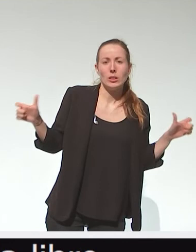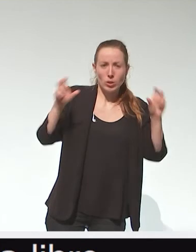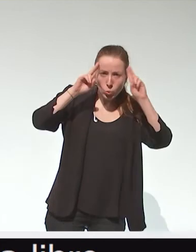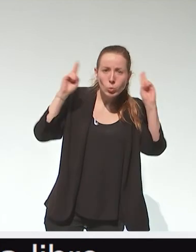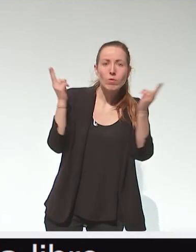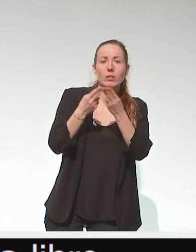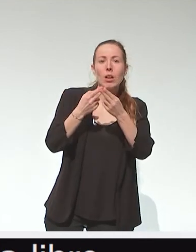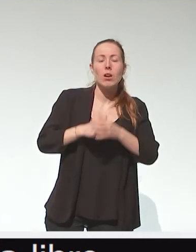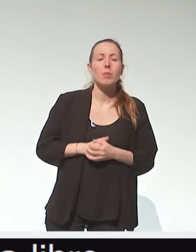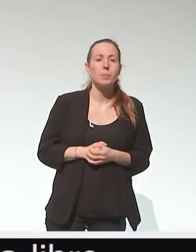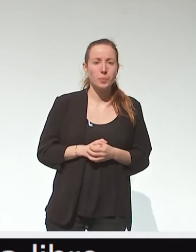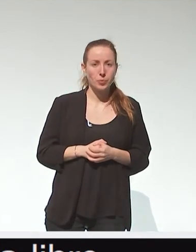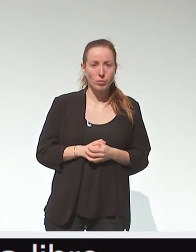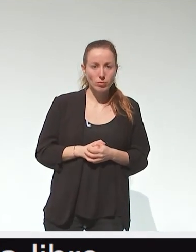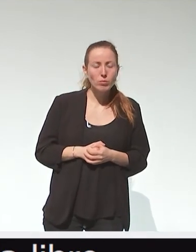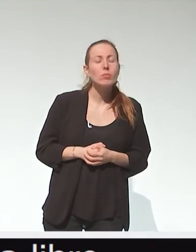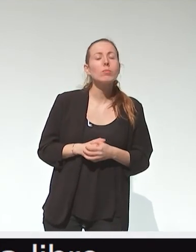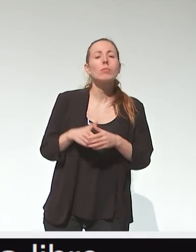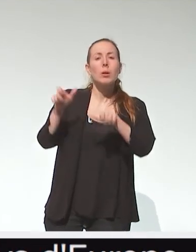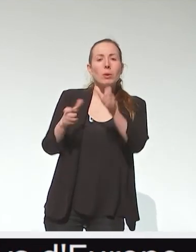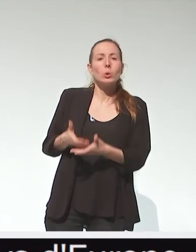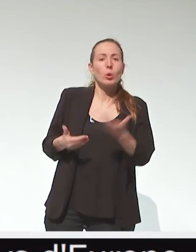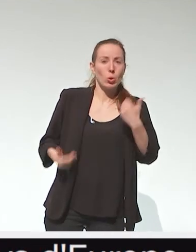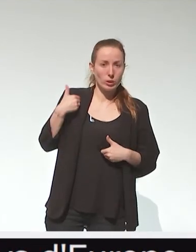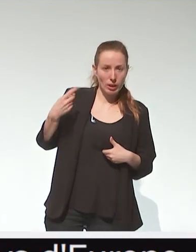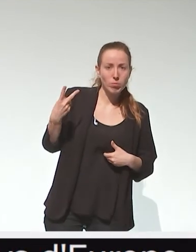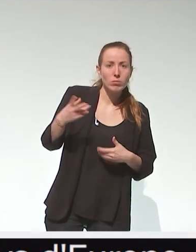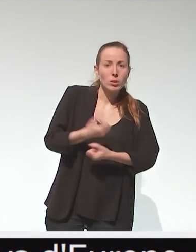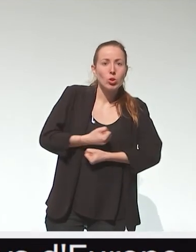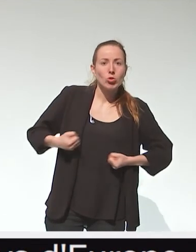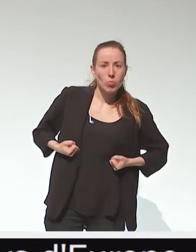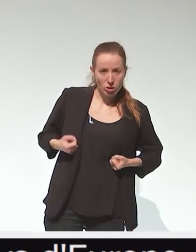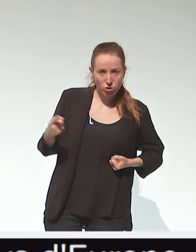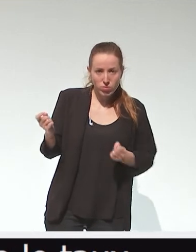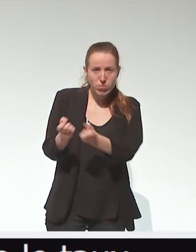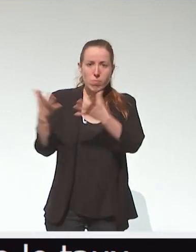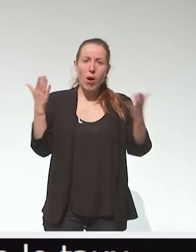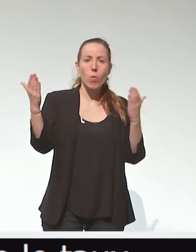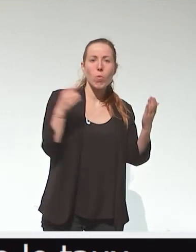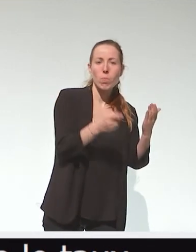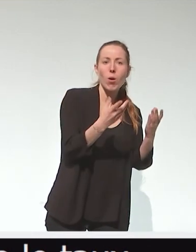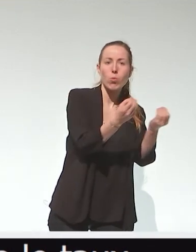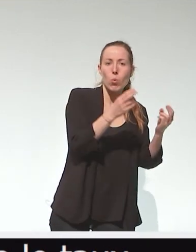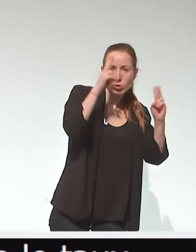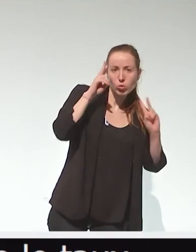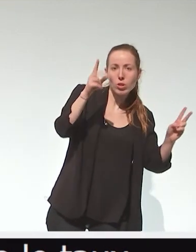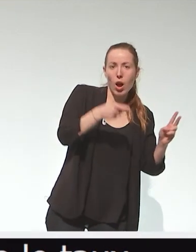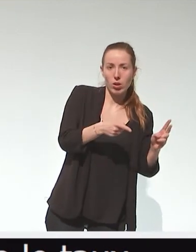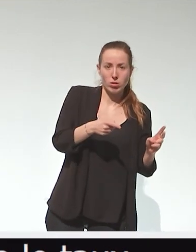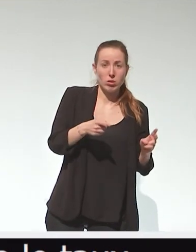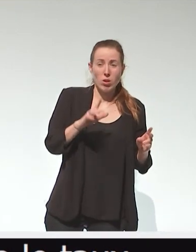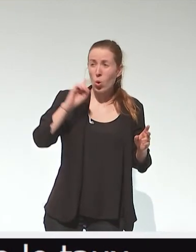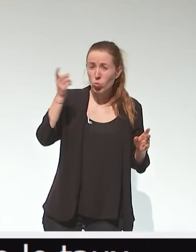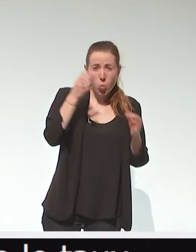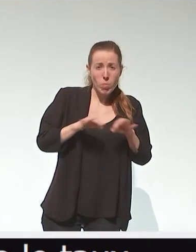country or between EU member countries. The rate of employment of PWDs remains lower than that of the